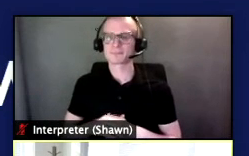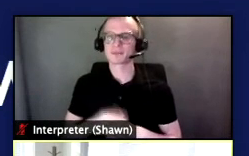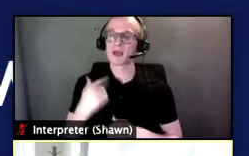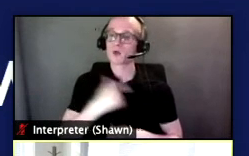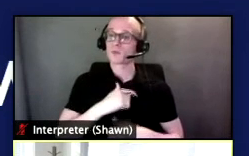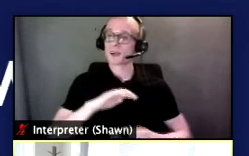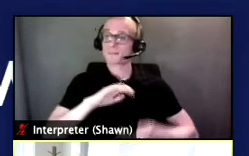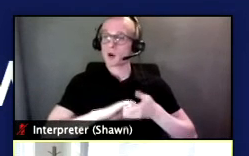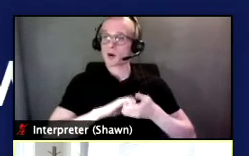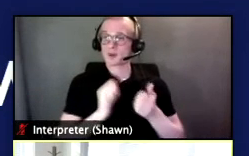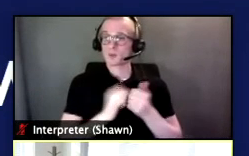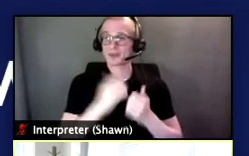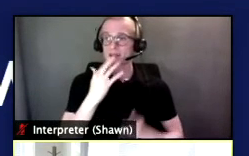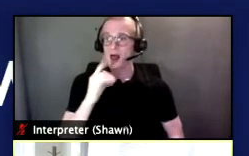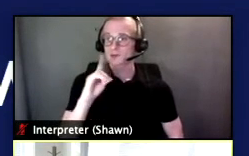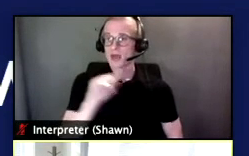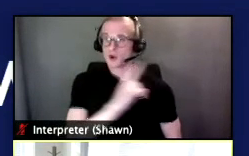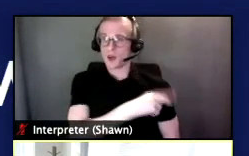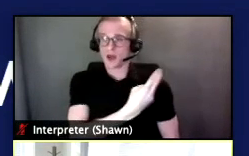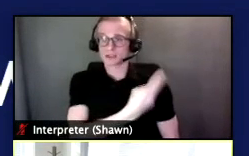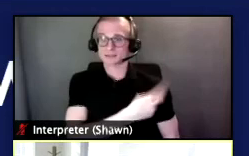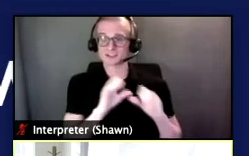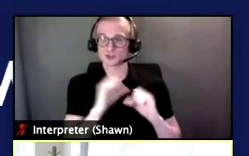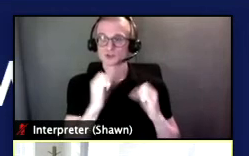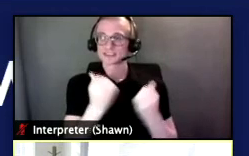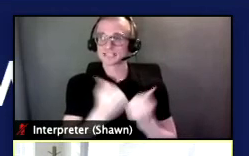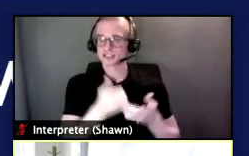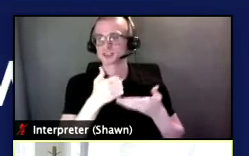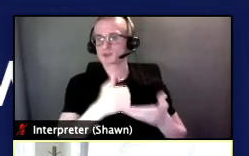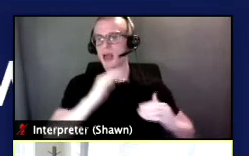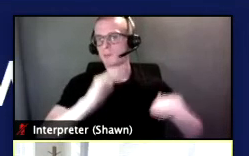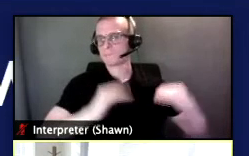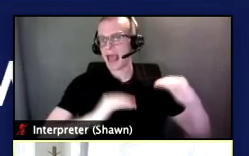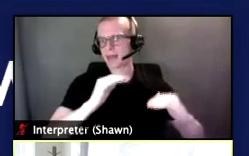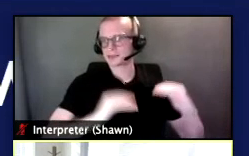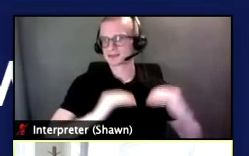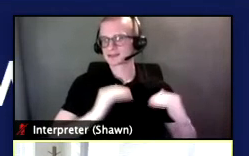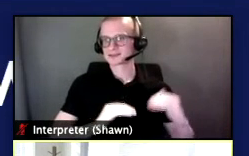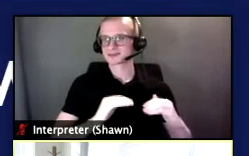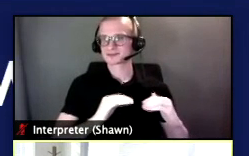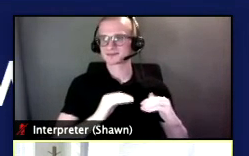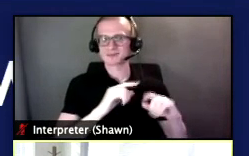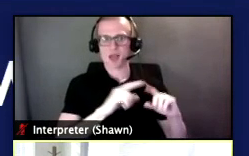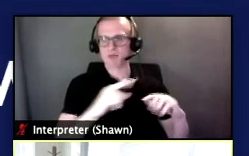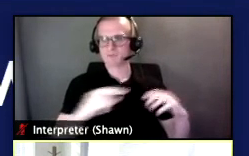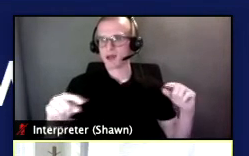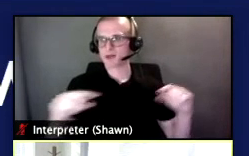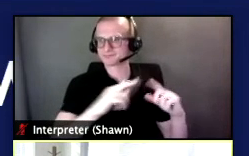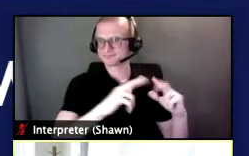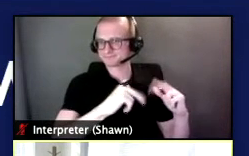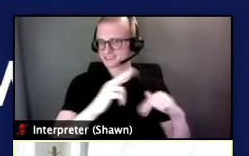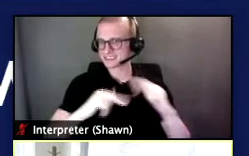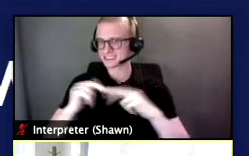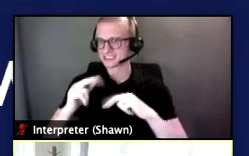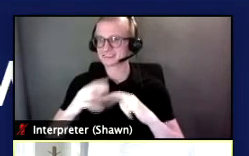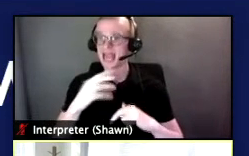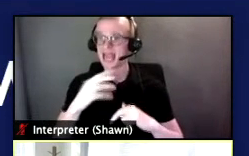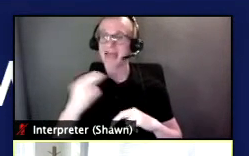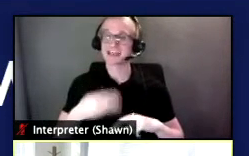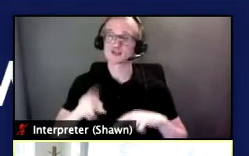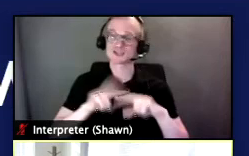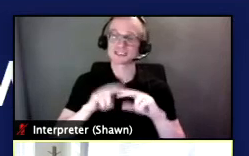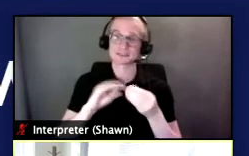Association on steps to balance load among facilities and increase available beds within the facilities. And